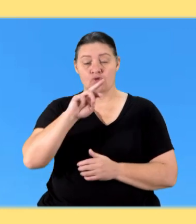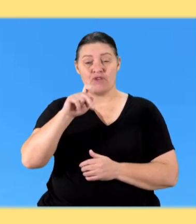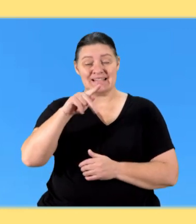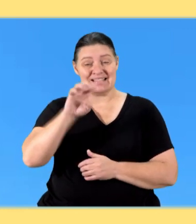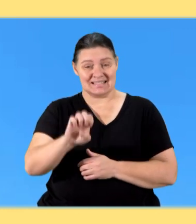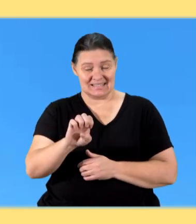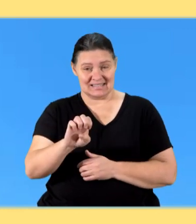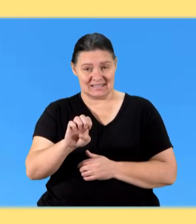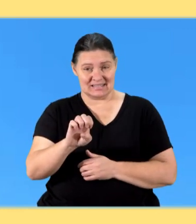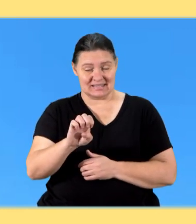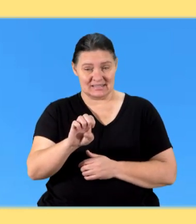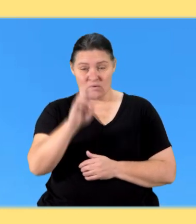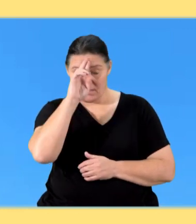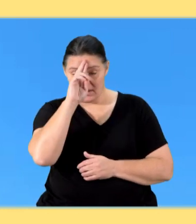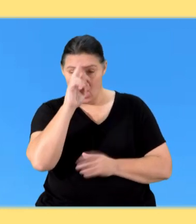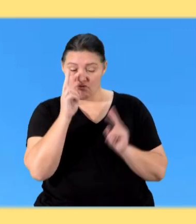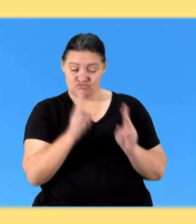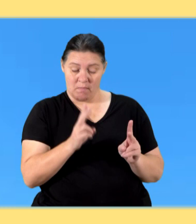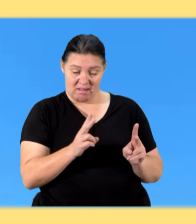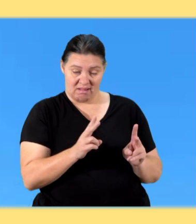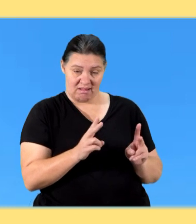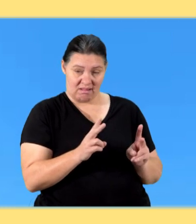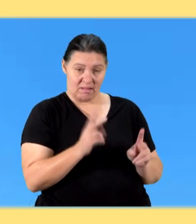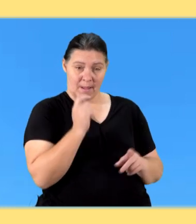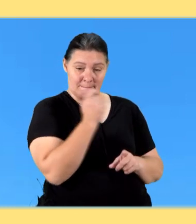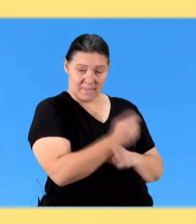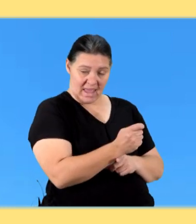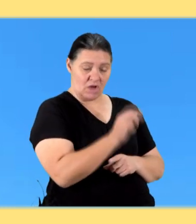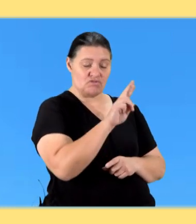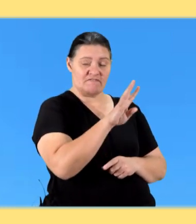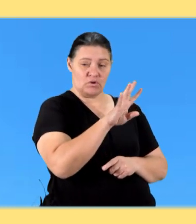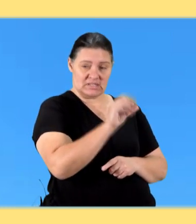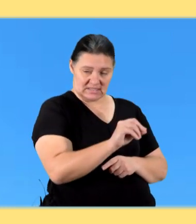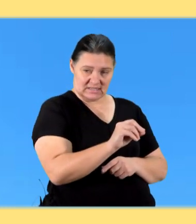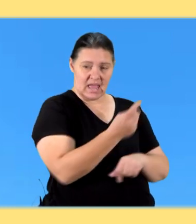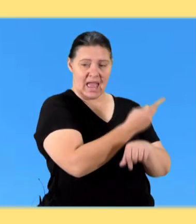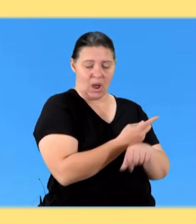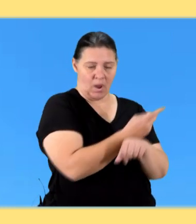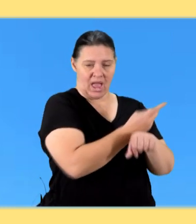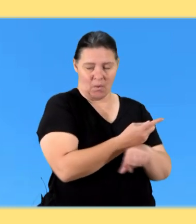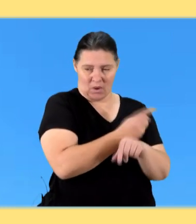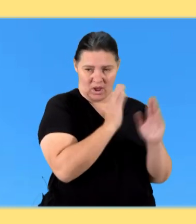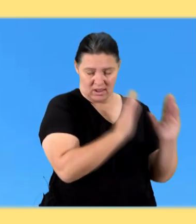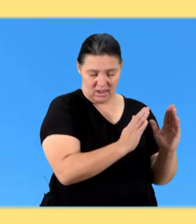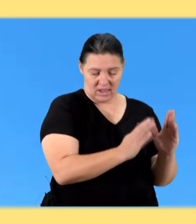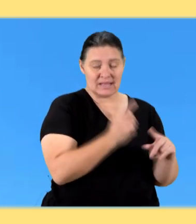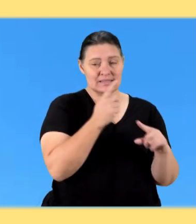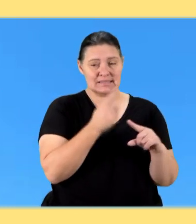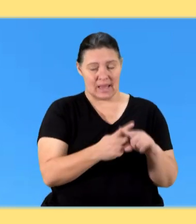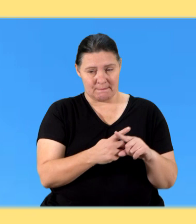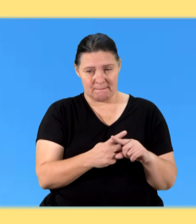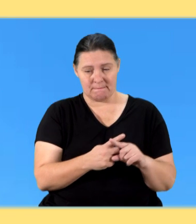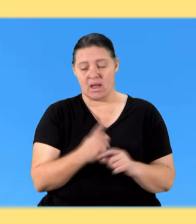The rate, remember, the normal rate is 40 Rands. 40